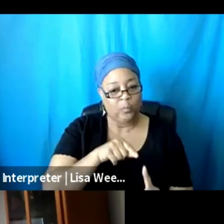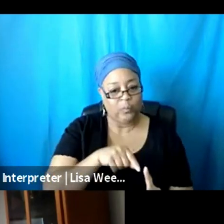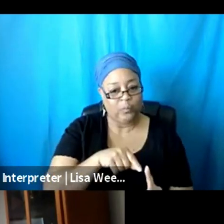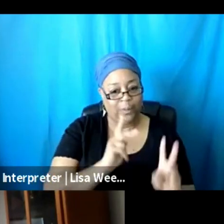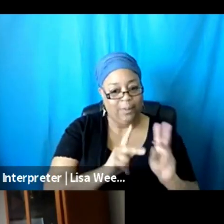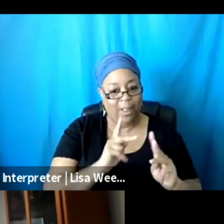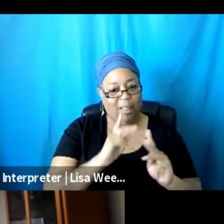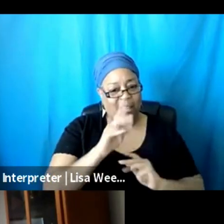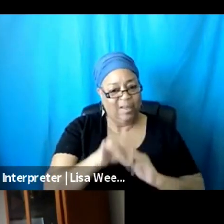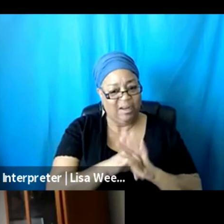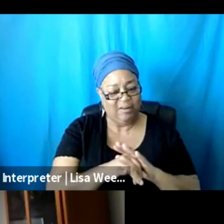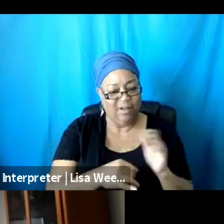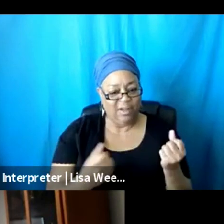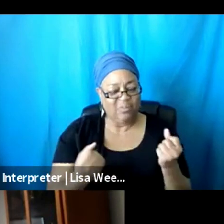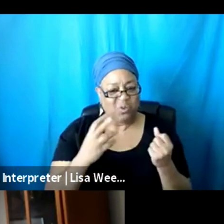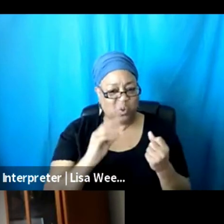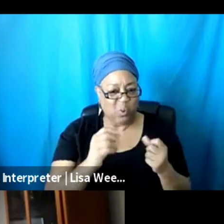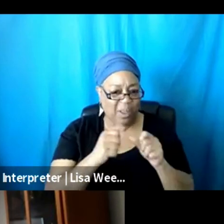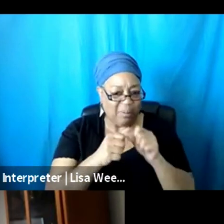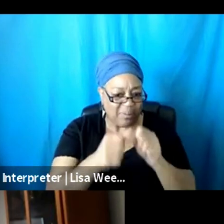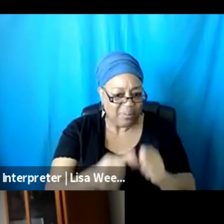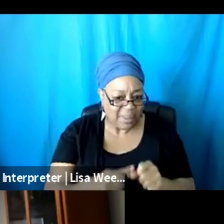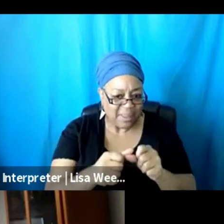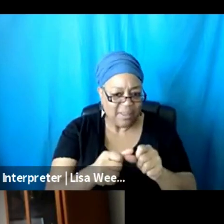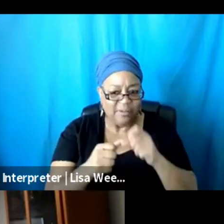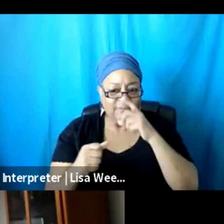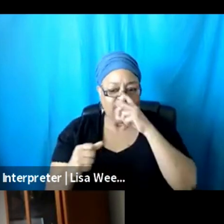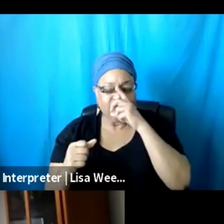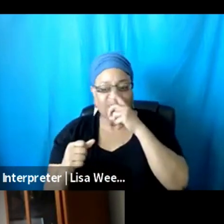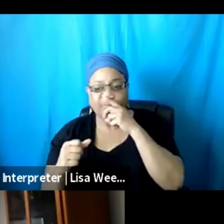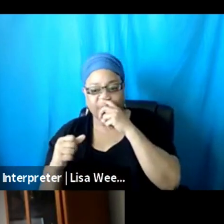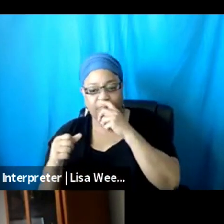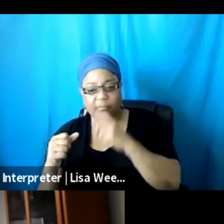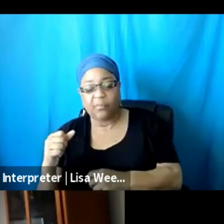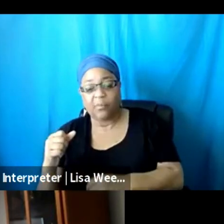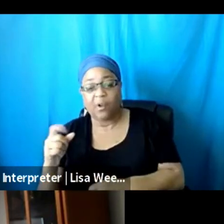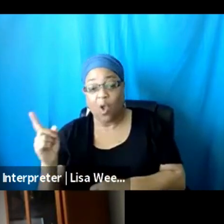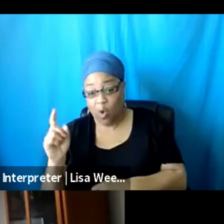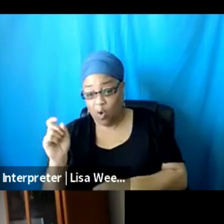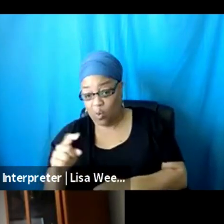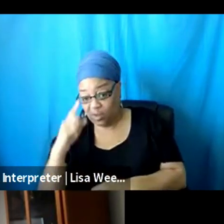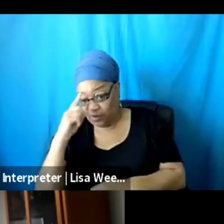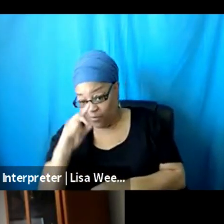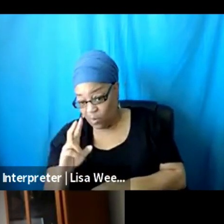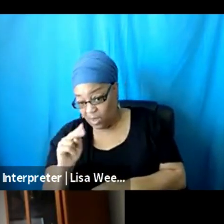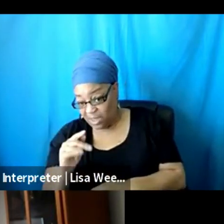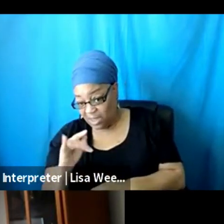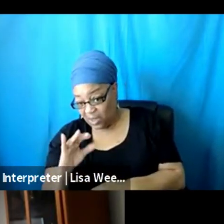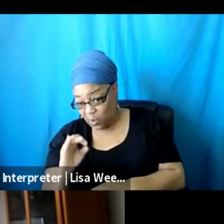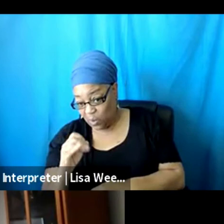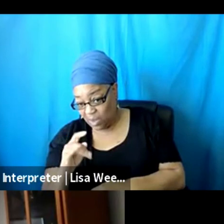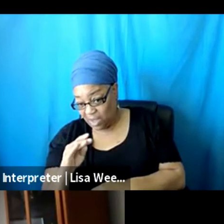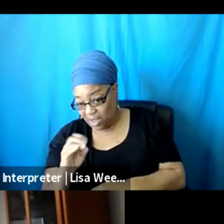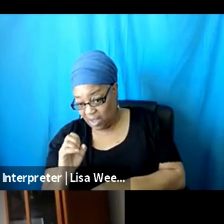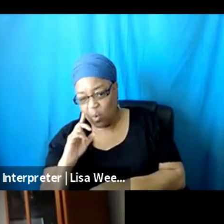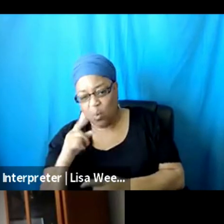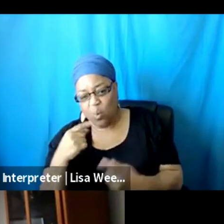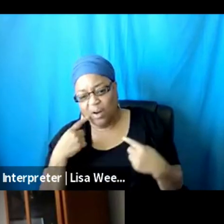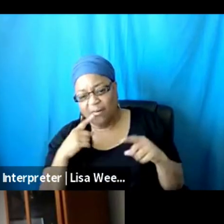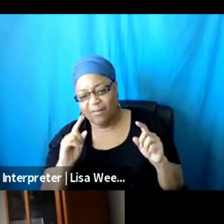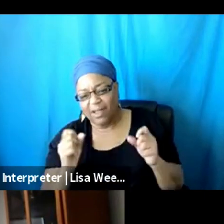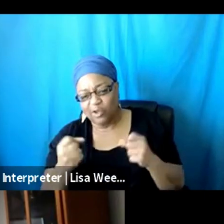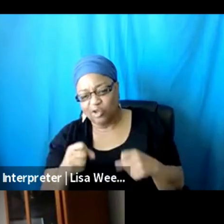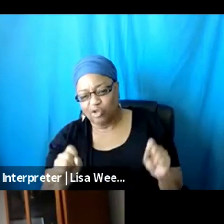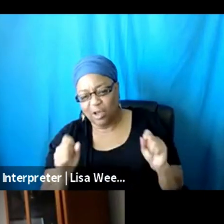thank you. There's a question posed specifically for Nicolette, which was, what effective strategies for CBOs serving low wealth